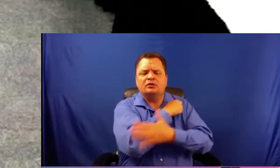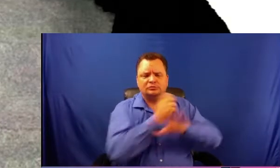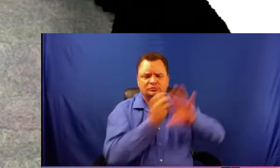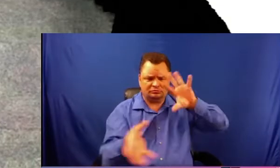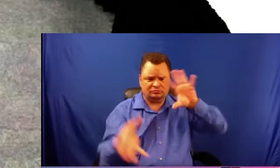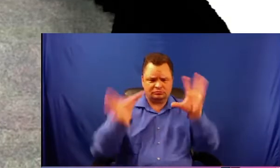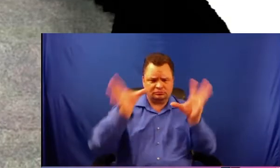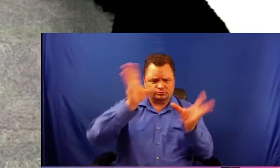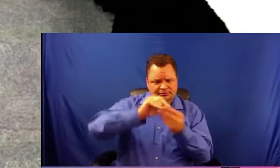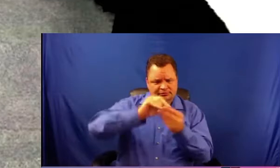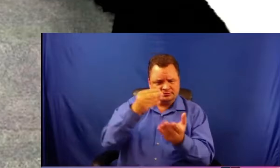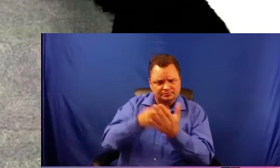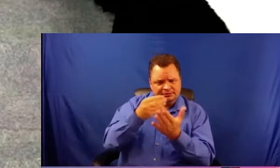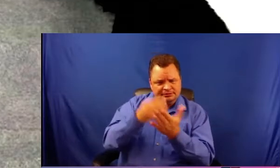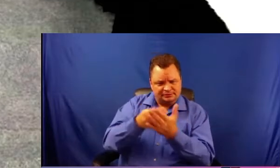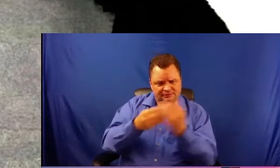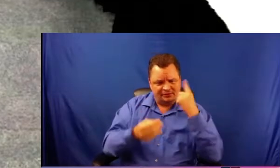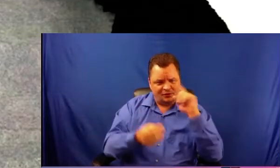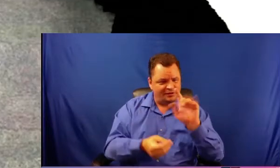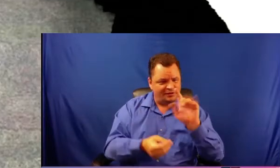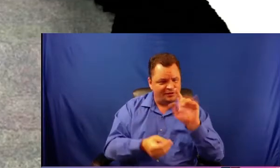of